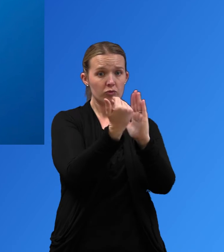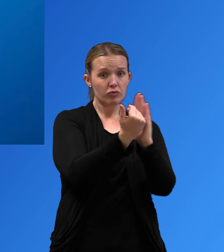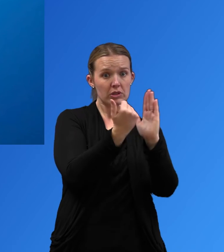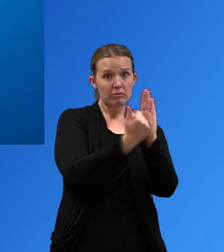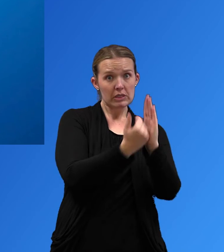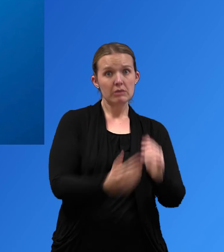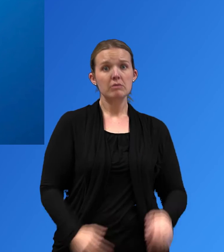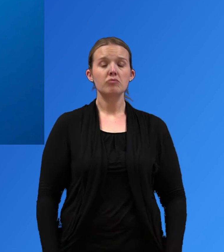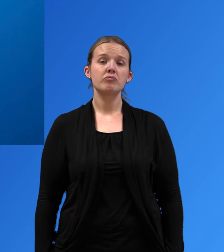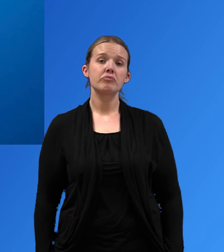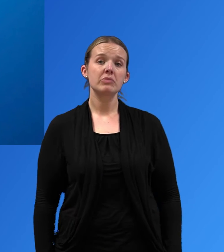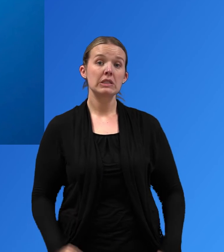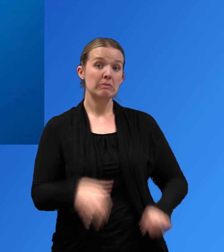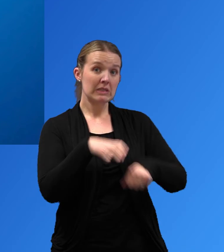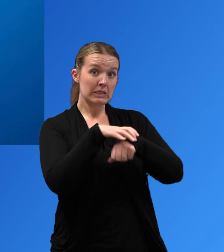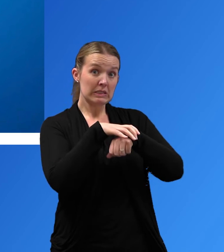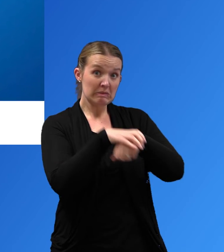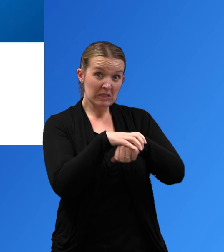Word level guidelines.